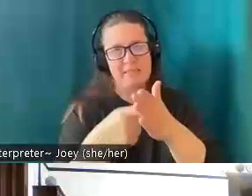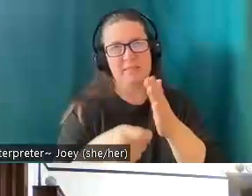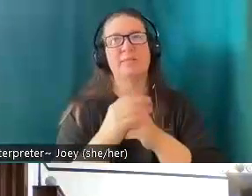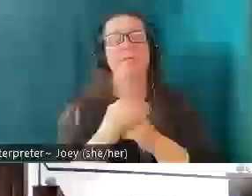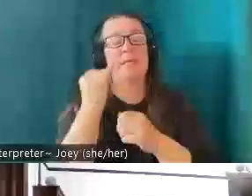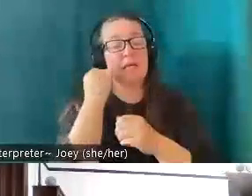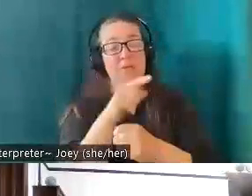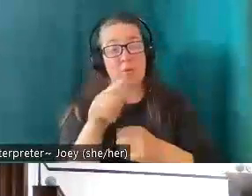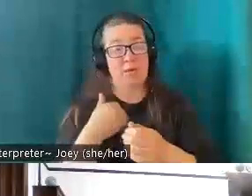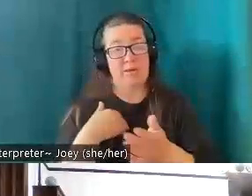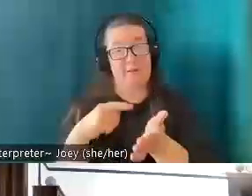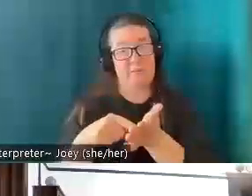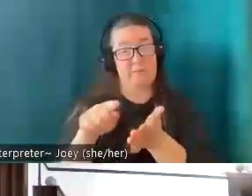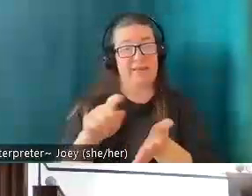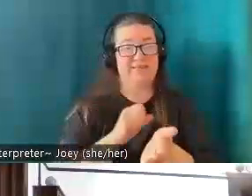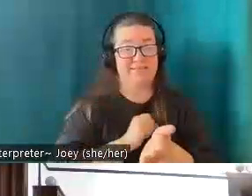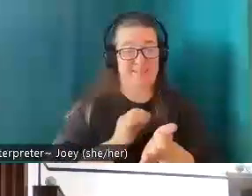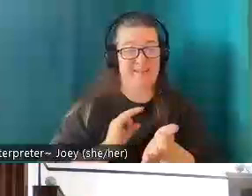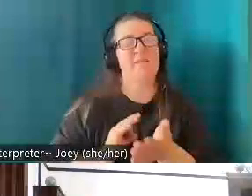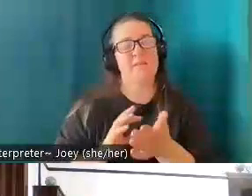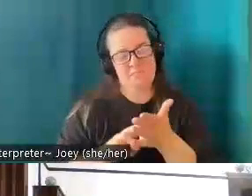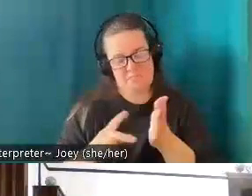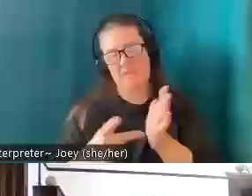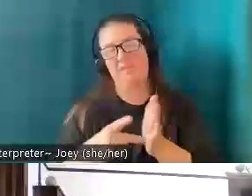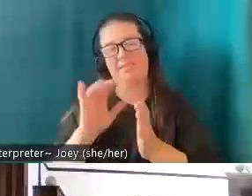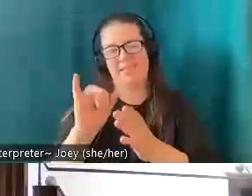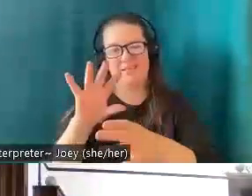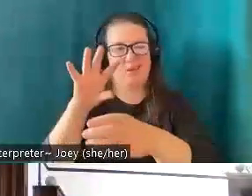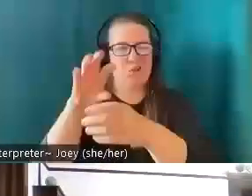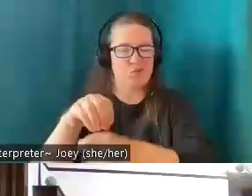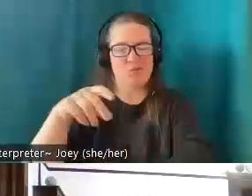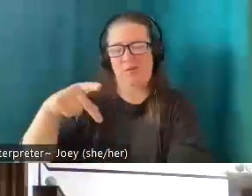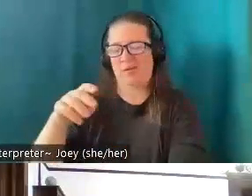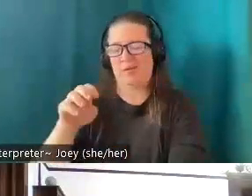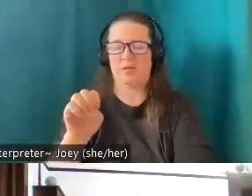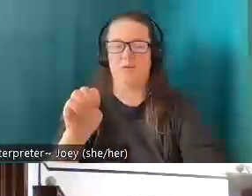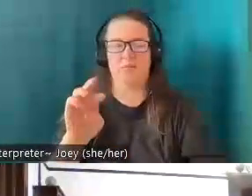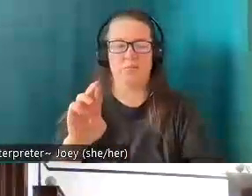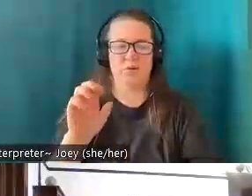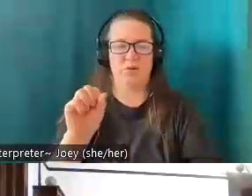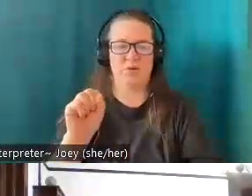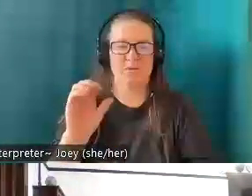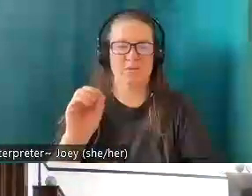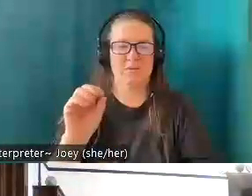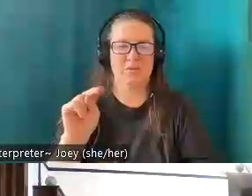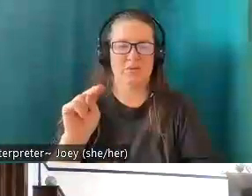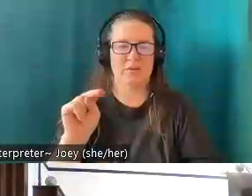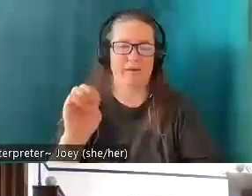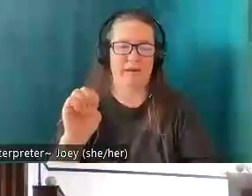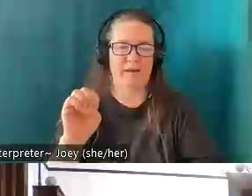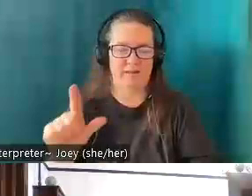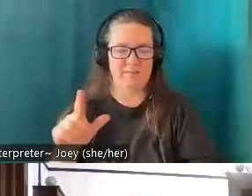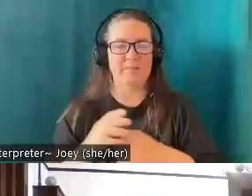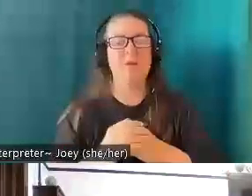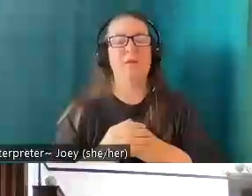be a part of your operating expenses, but we ask for this line item separately for data and advocacy reasons. If your organization